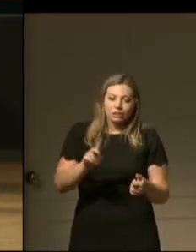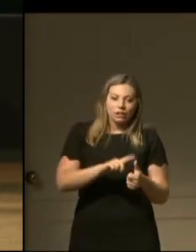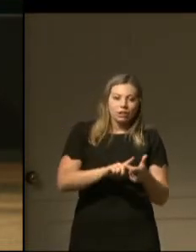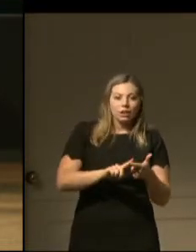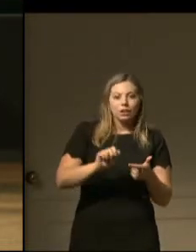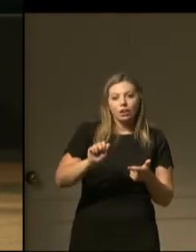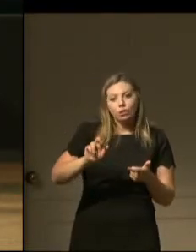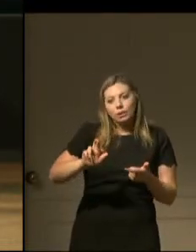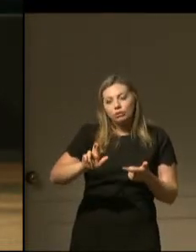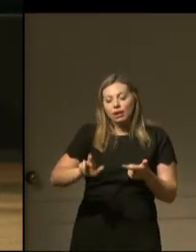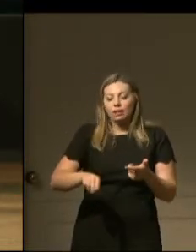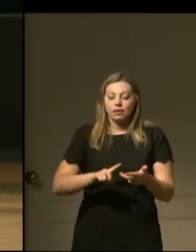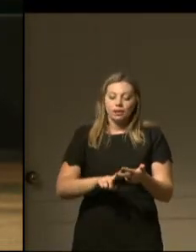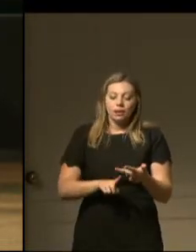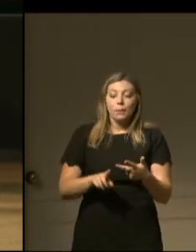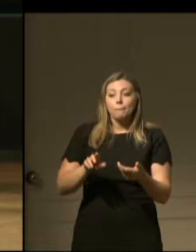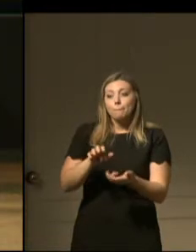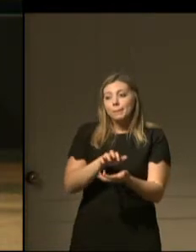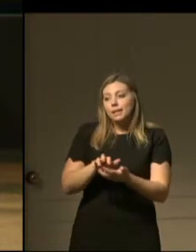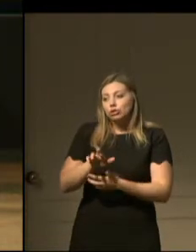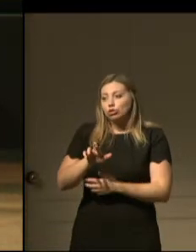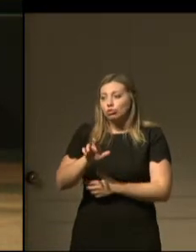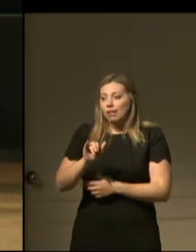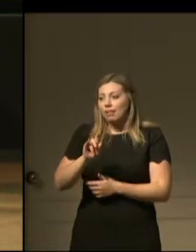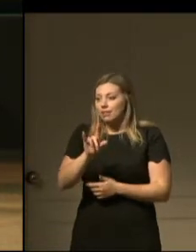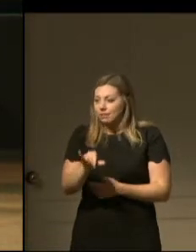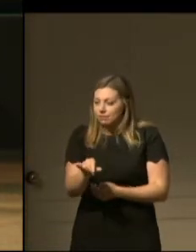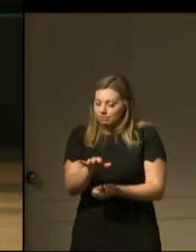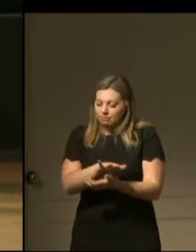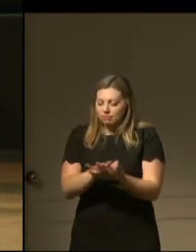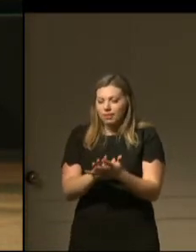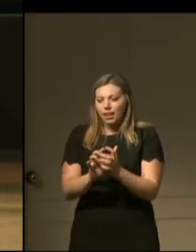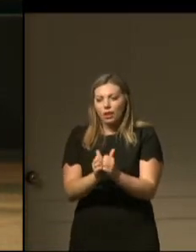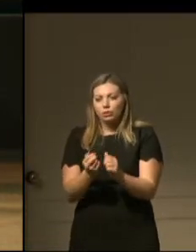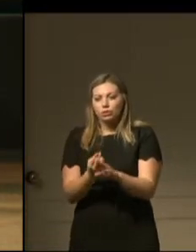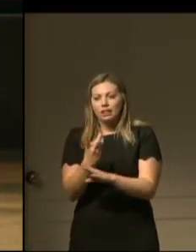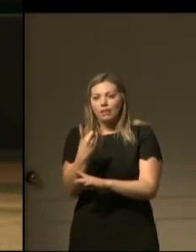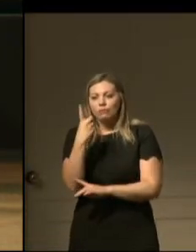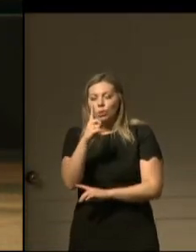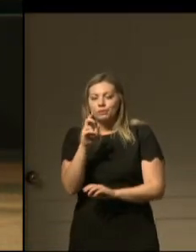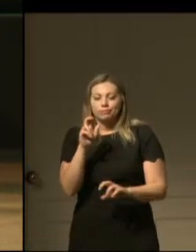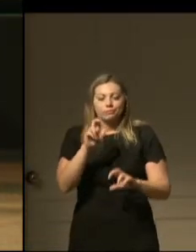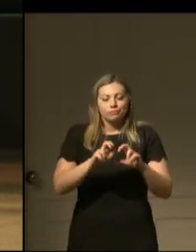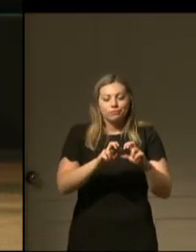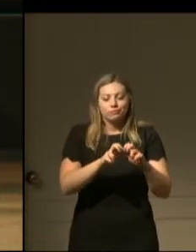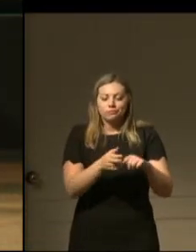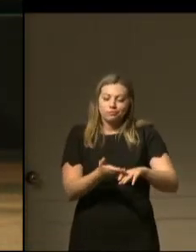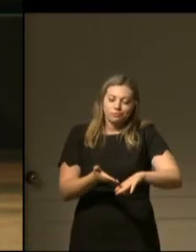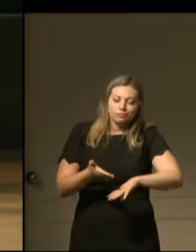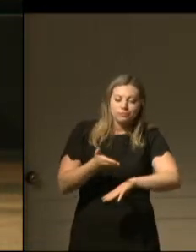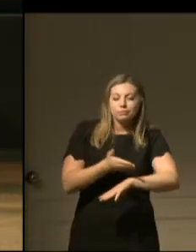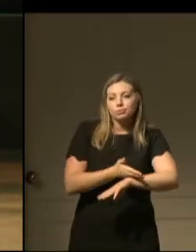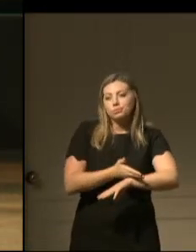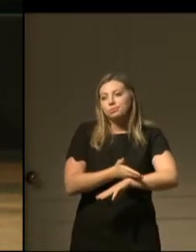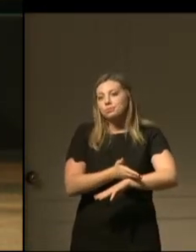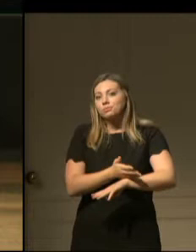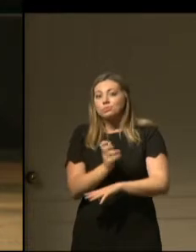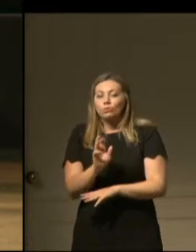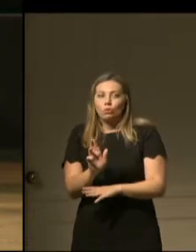augmented reality, mixed realities to contribute to, enhance,